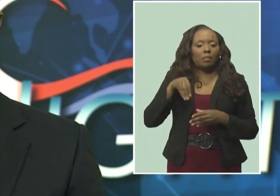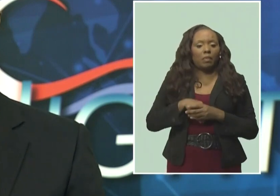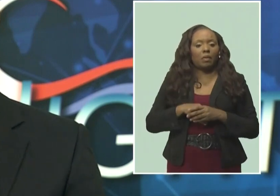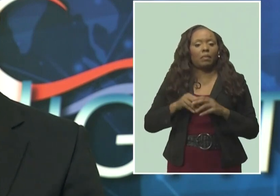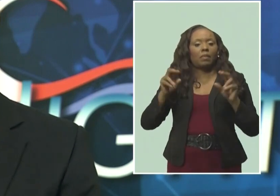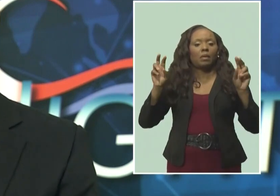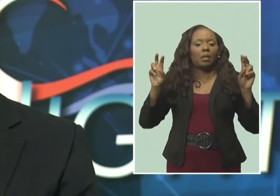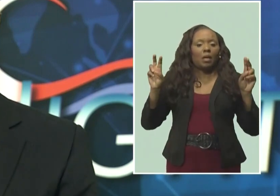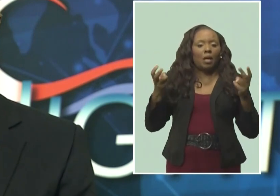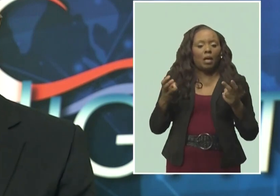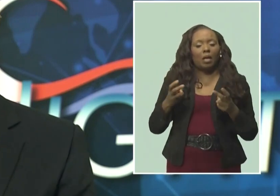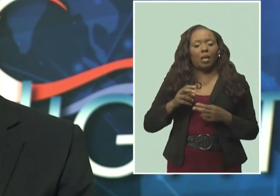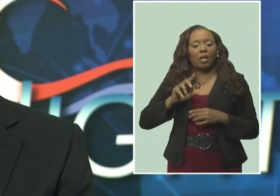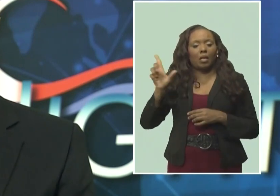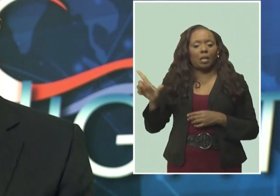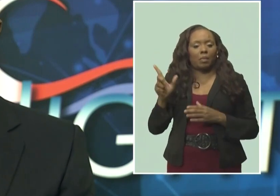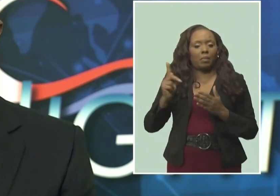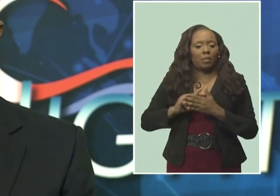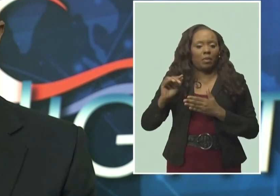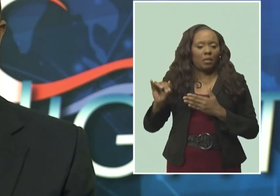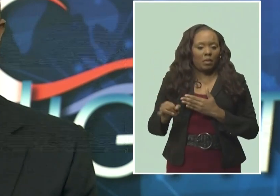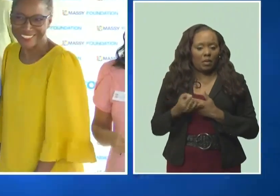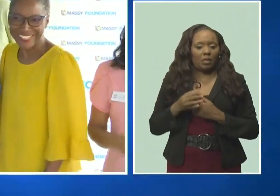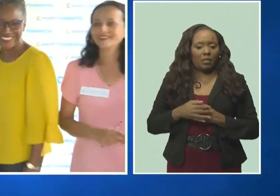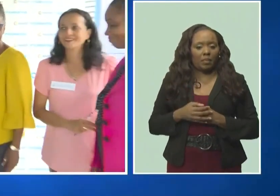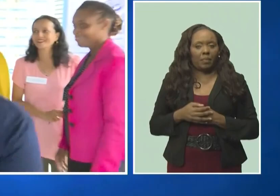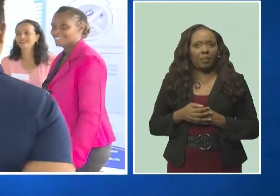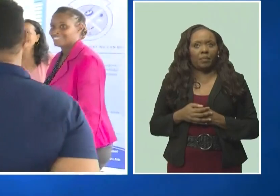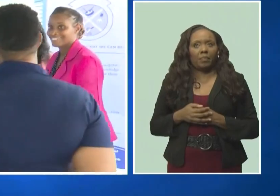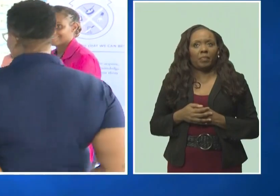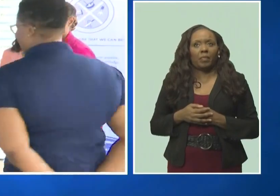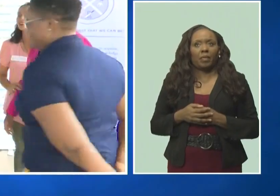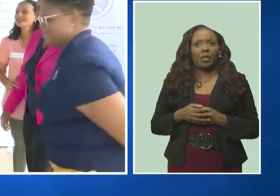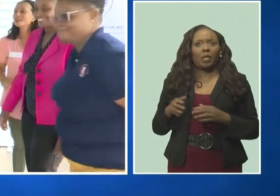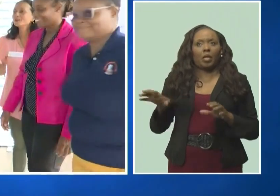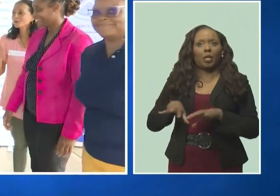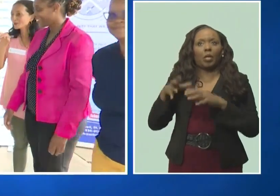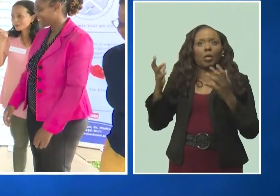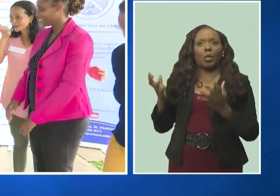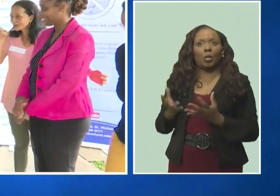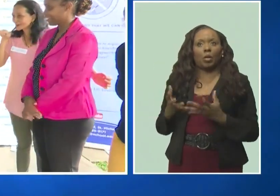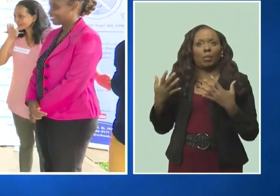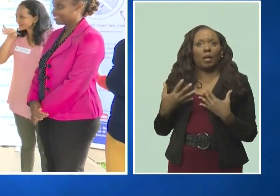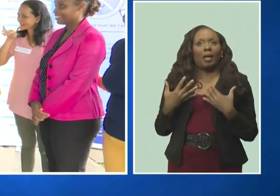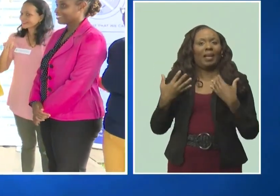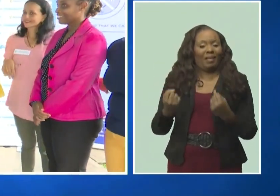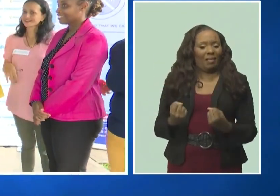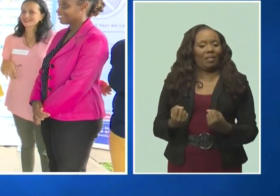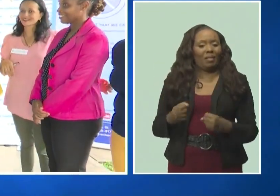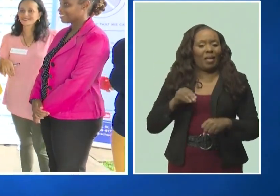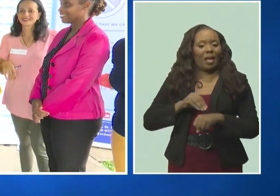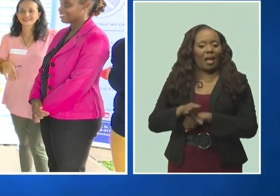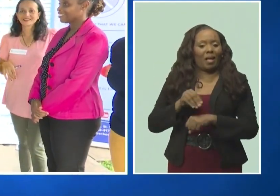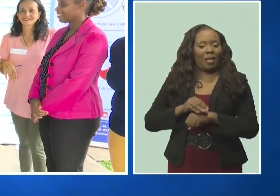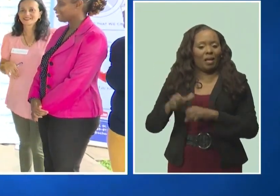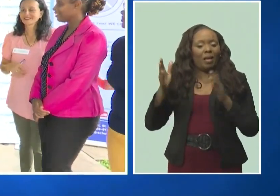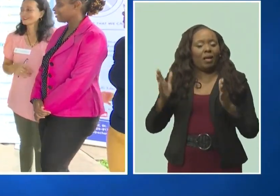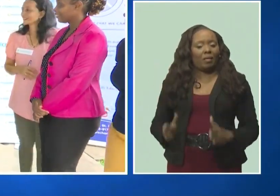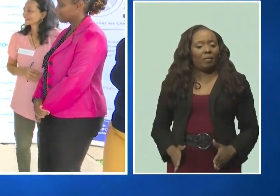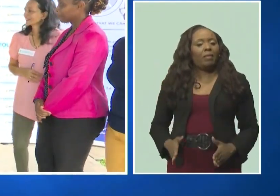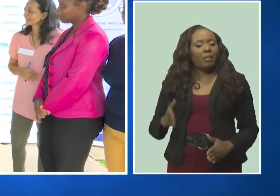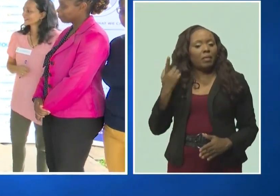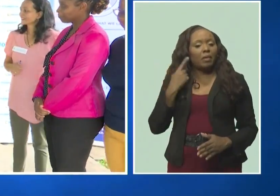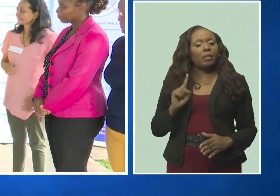Blooming Little Libraries project. That assurance has come from Global Health Advisor with the Prince Godwill D. Formosa